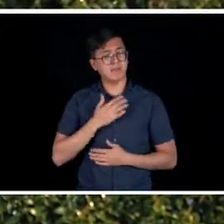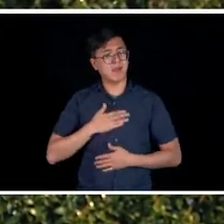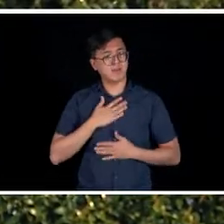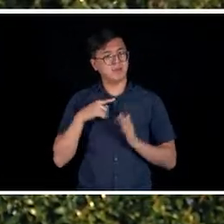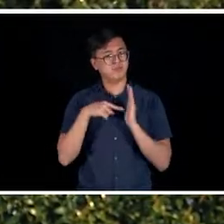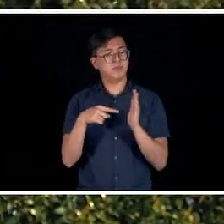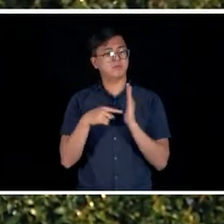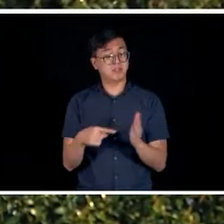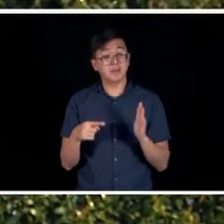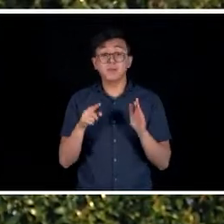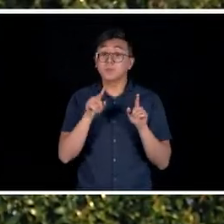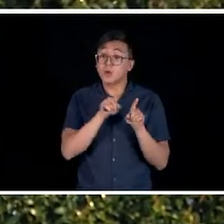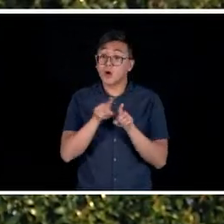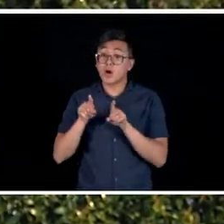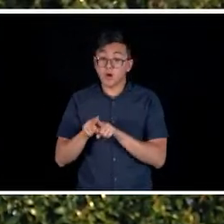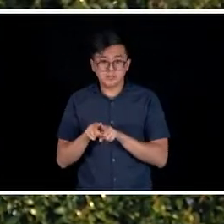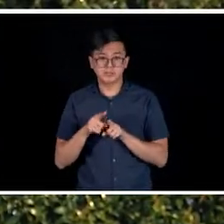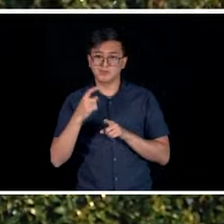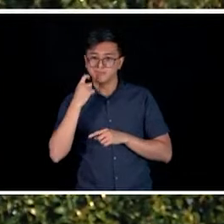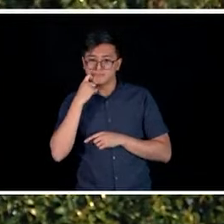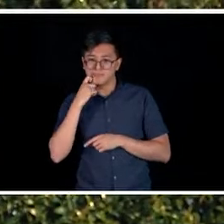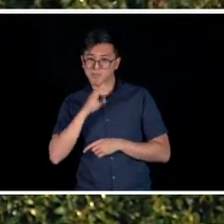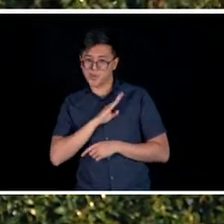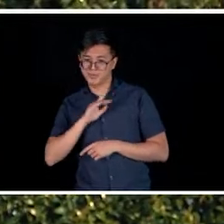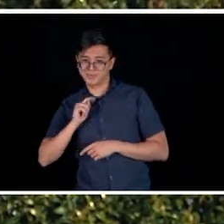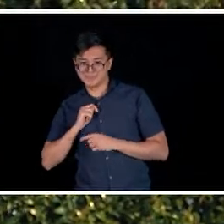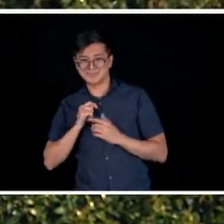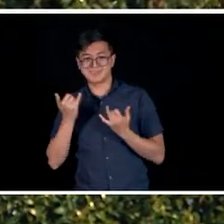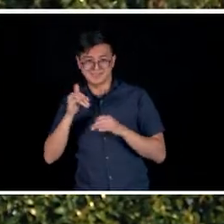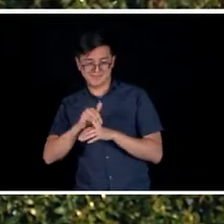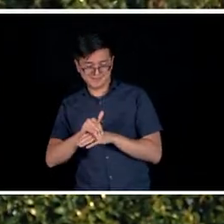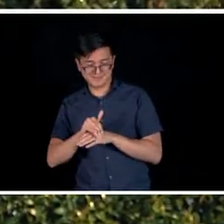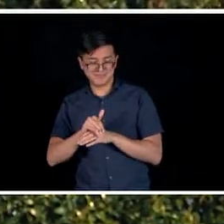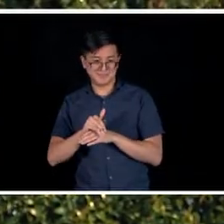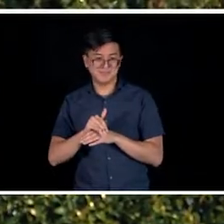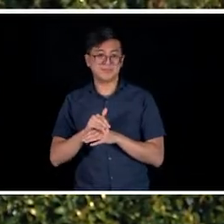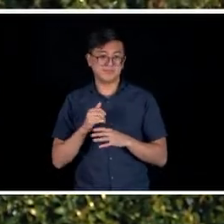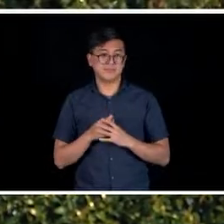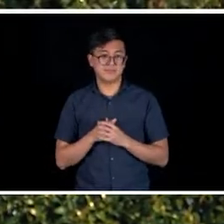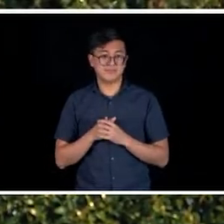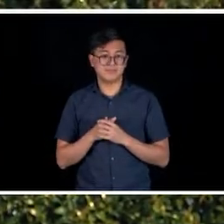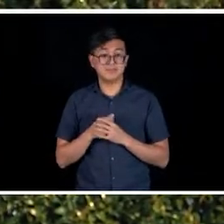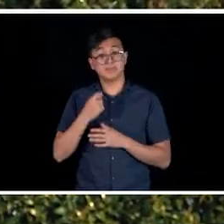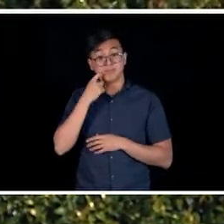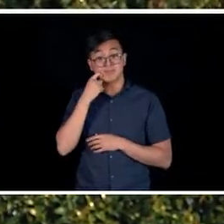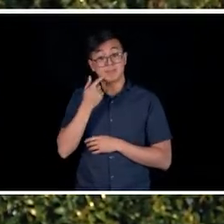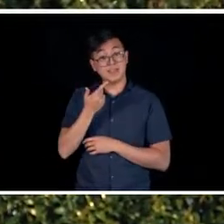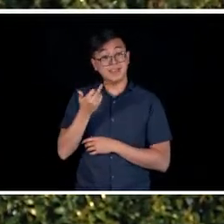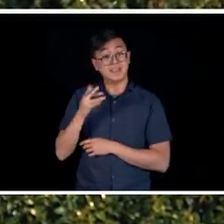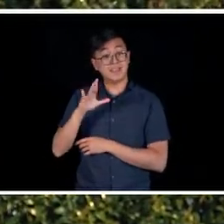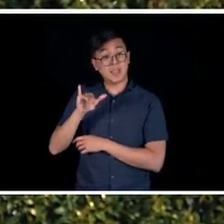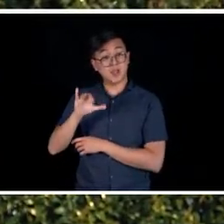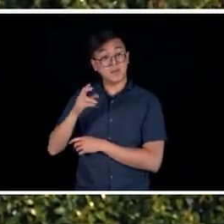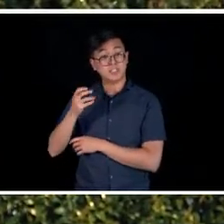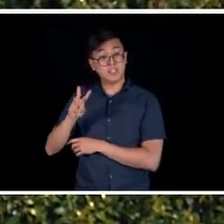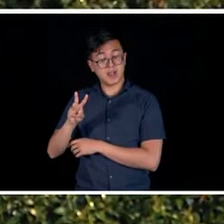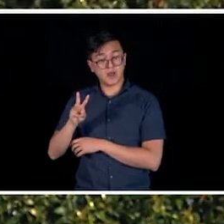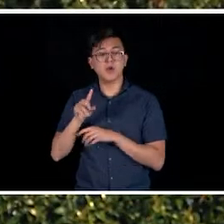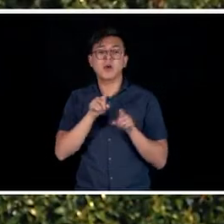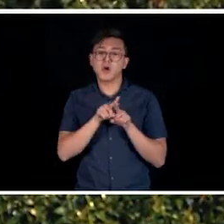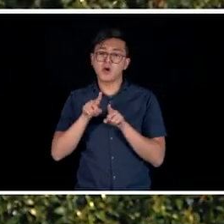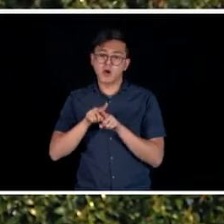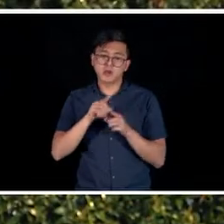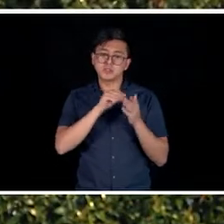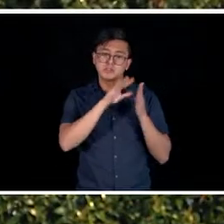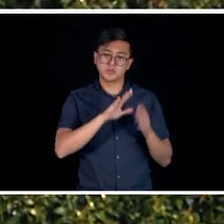Board of Trustees that you heard recognized tonight by Board President Gary Chow and Student Trustee